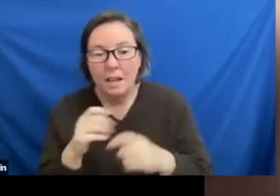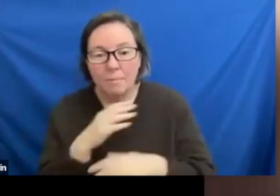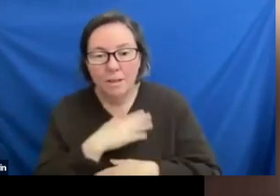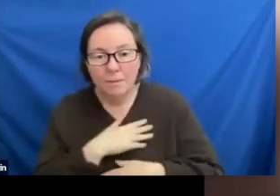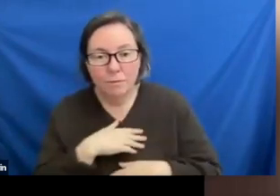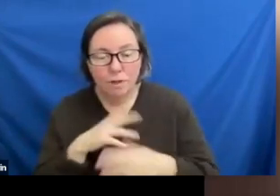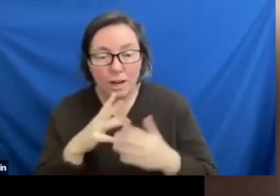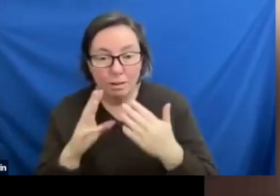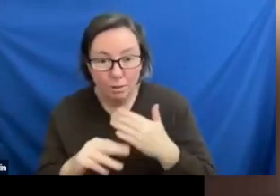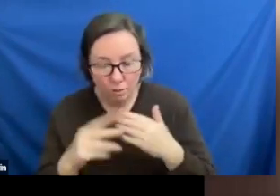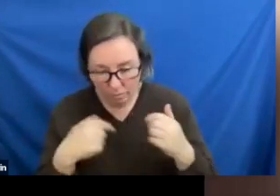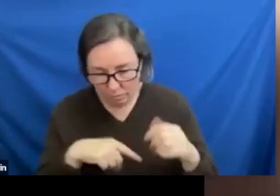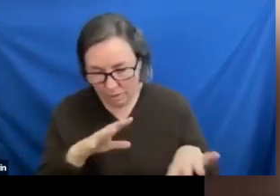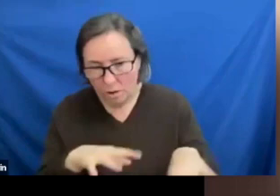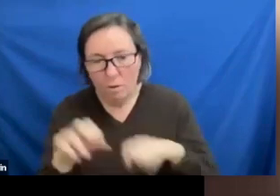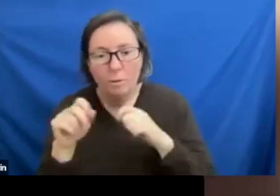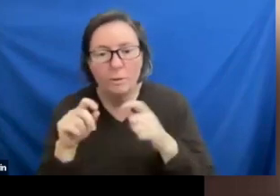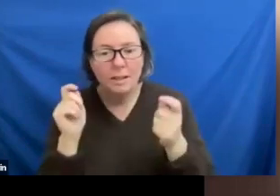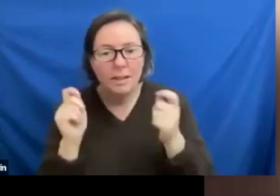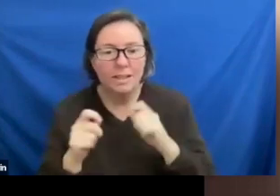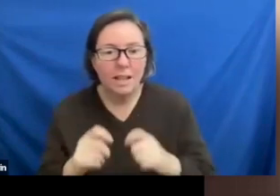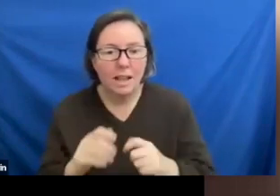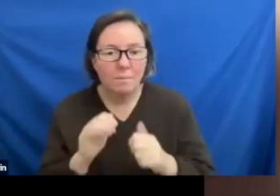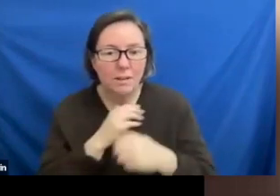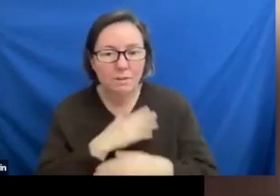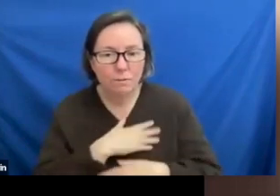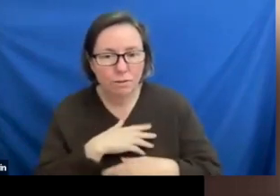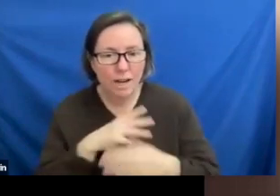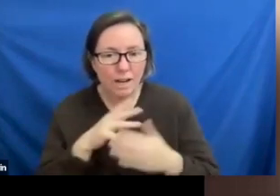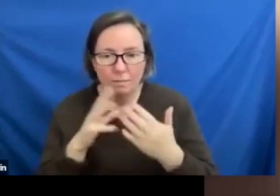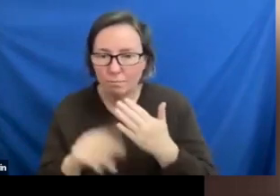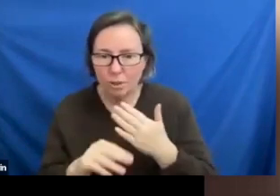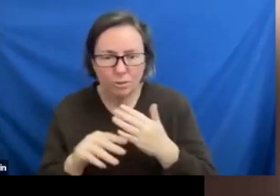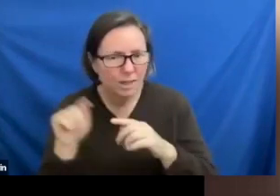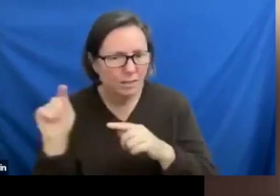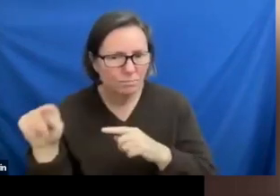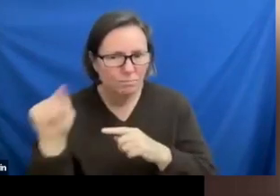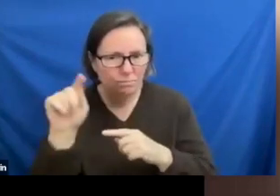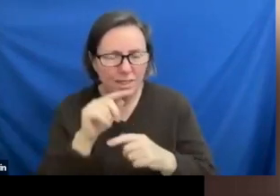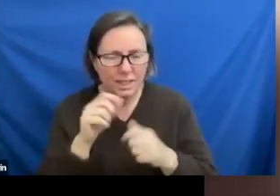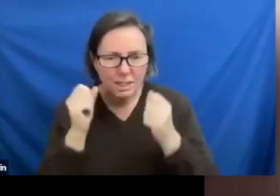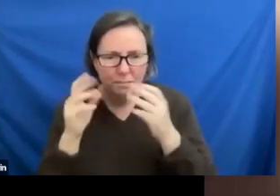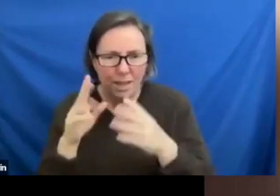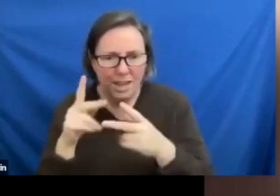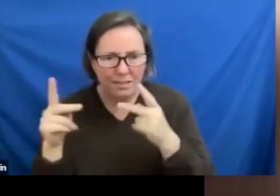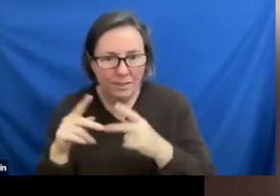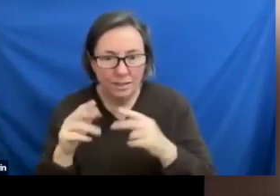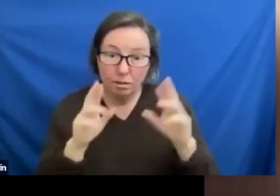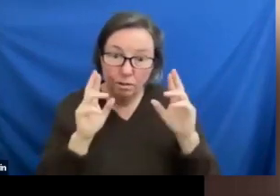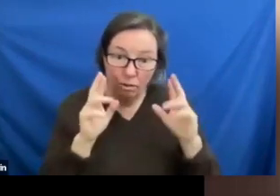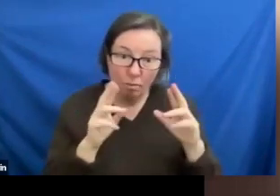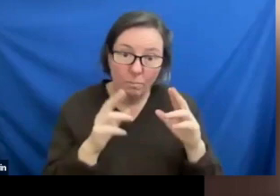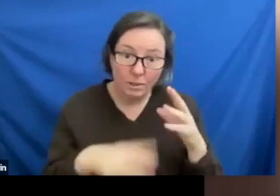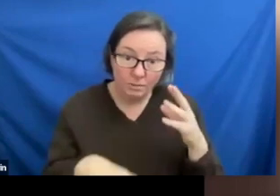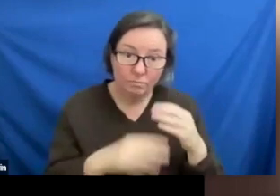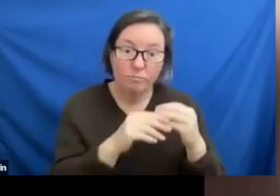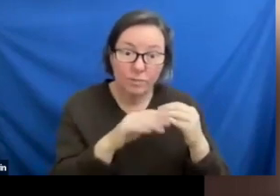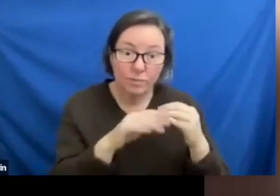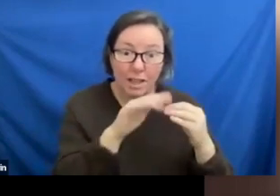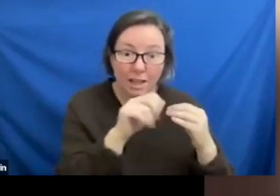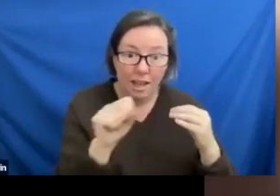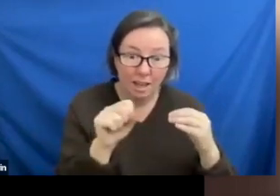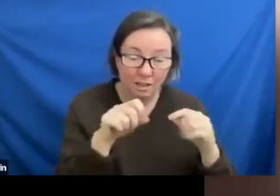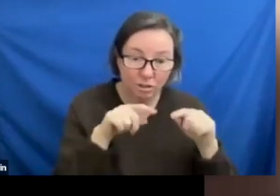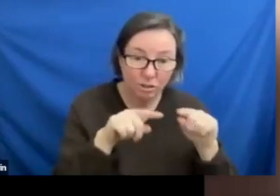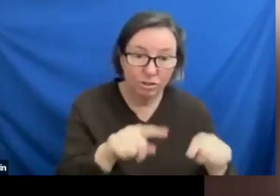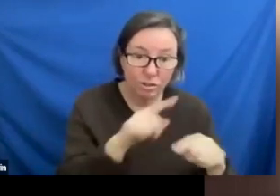host adaptive recreation in a number of our facilities. That is something that we're hoping to expand on at CAS during those